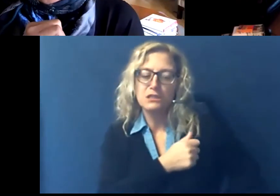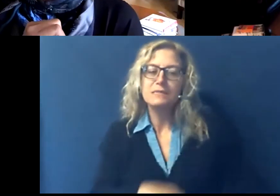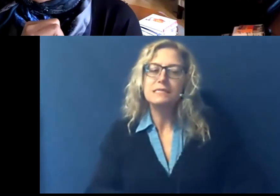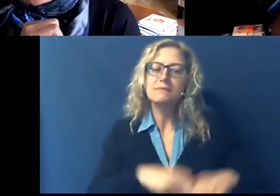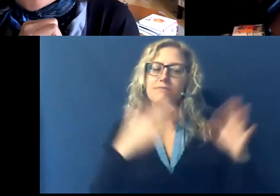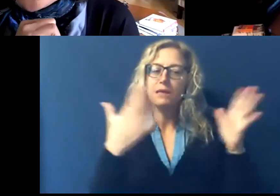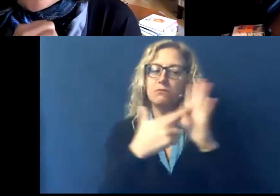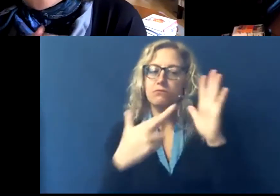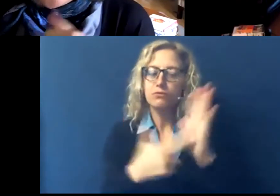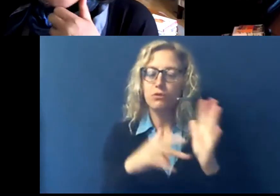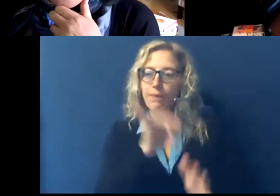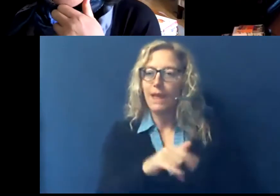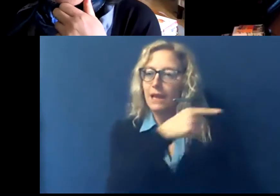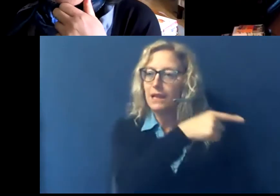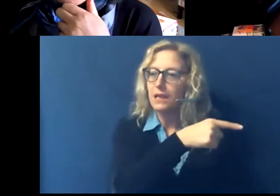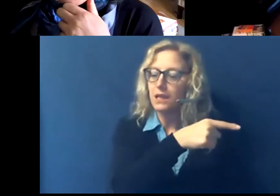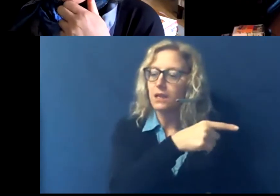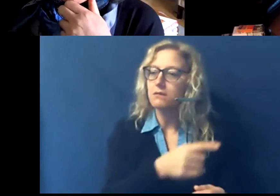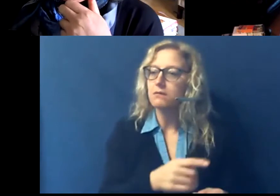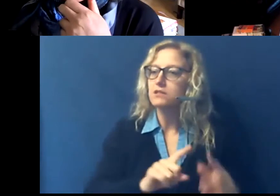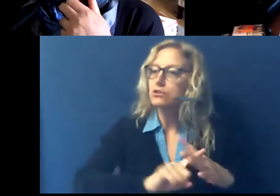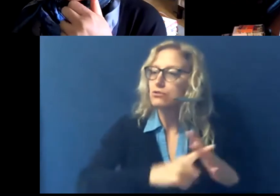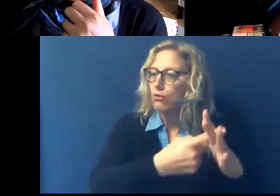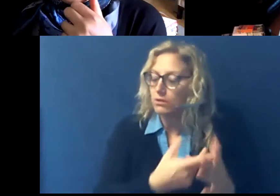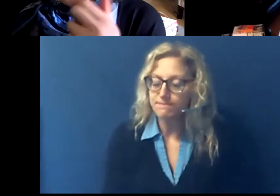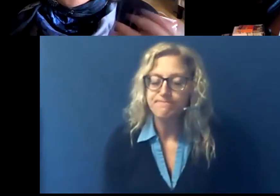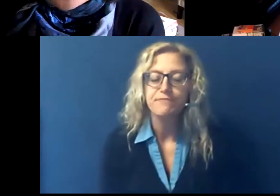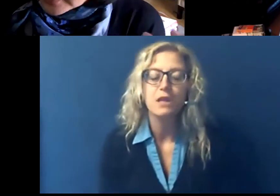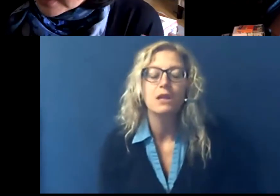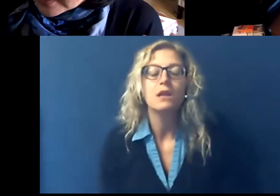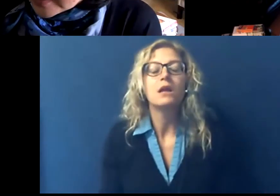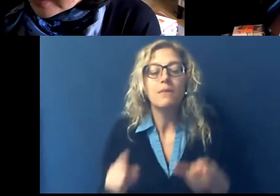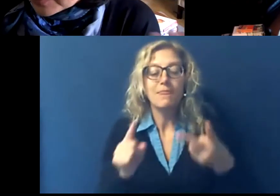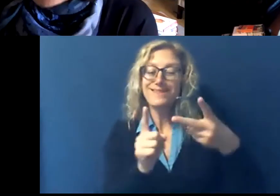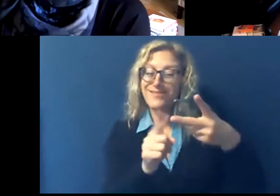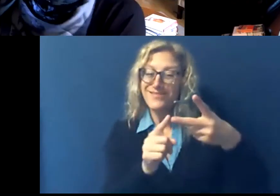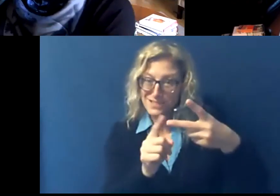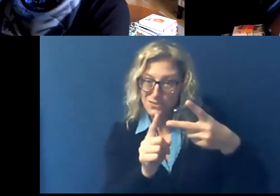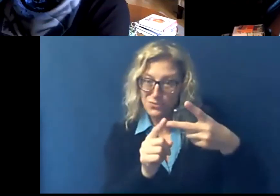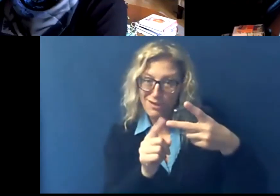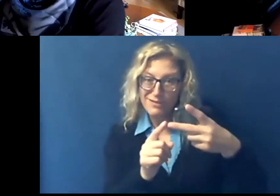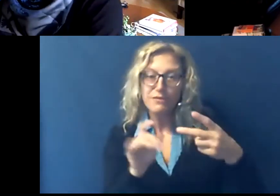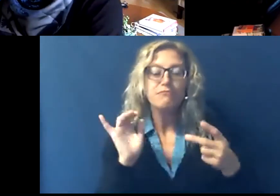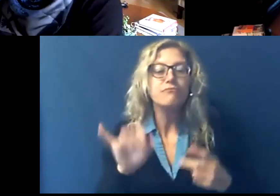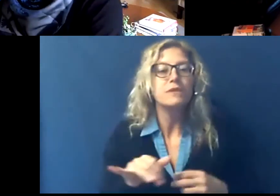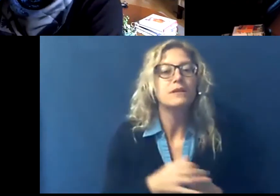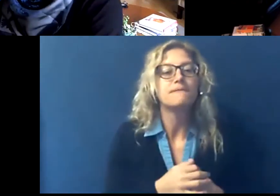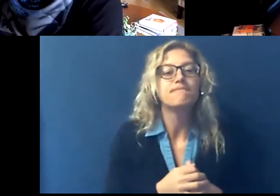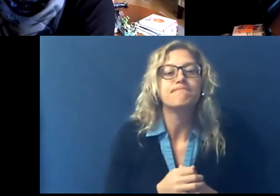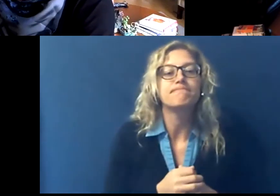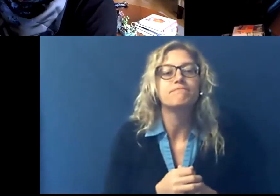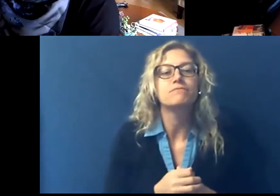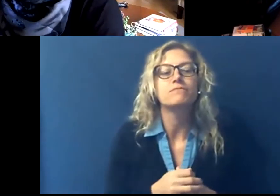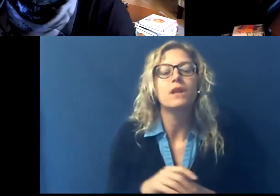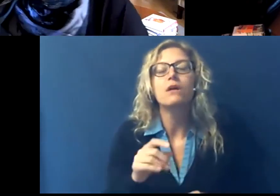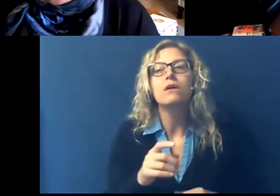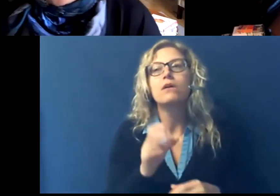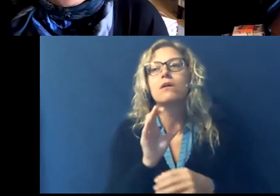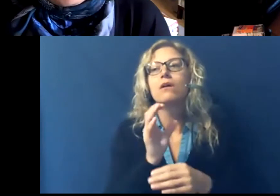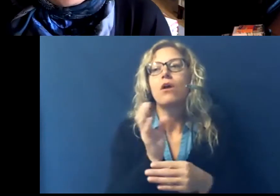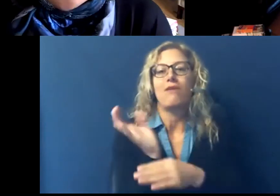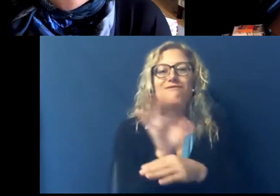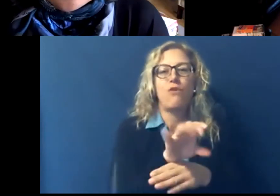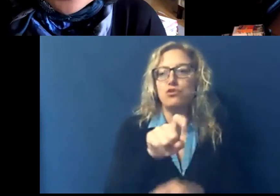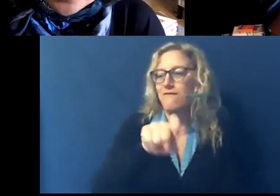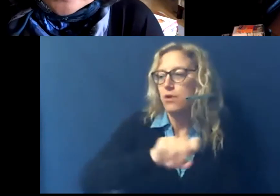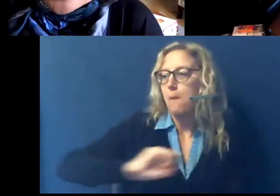that he's invoked. The second case, more briefly, is the one about the forced return to